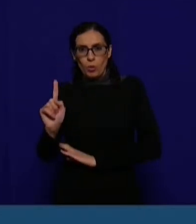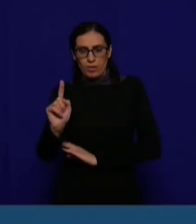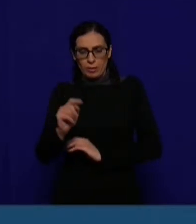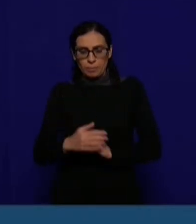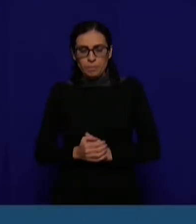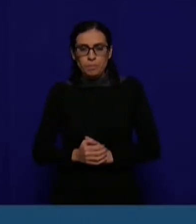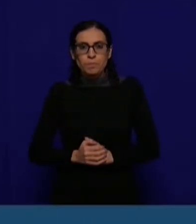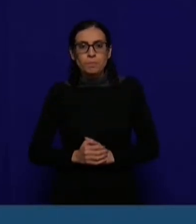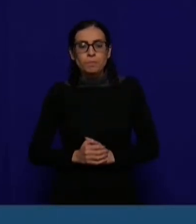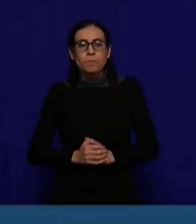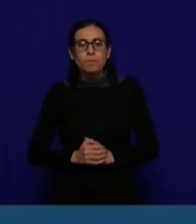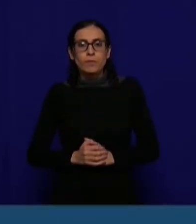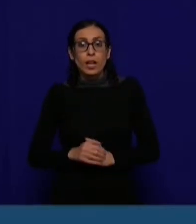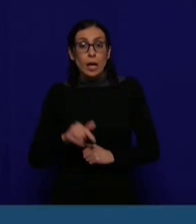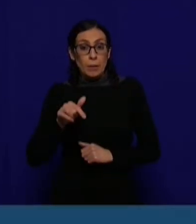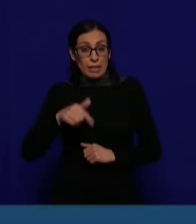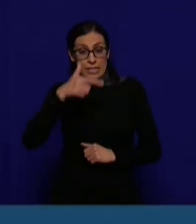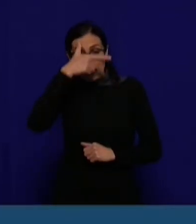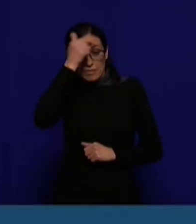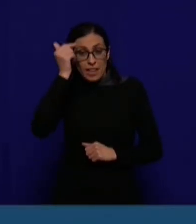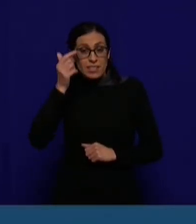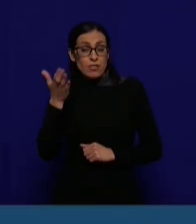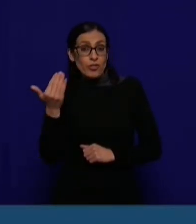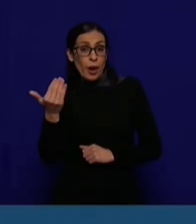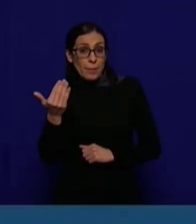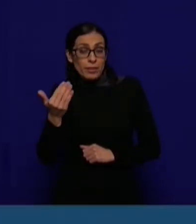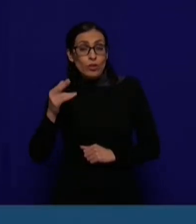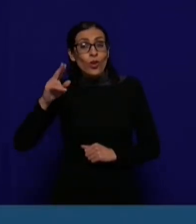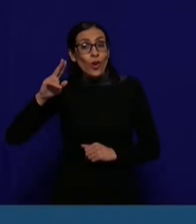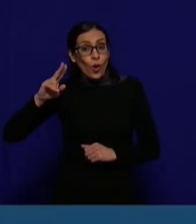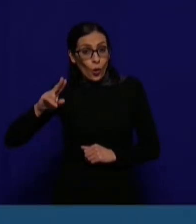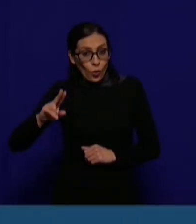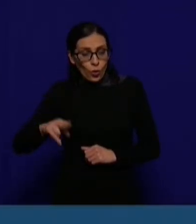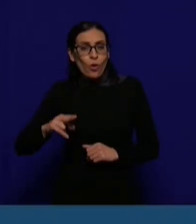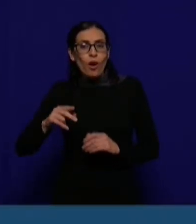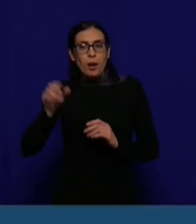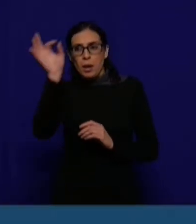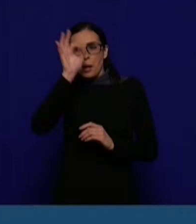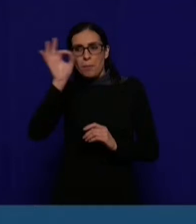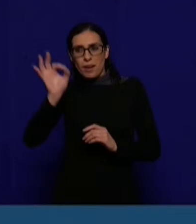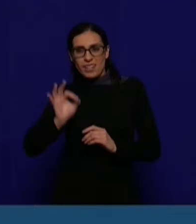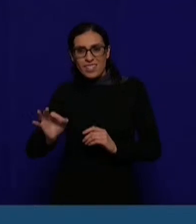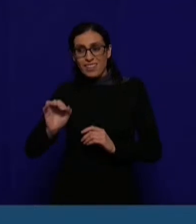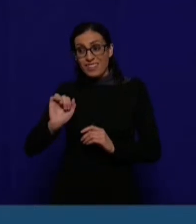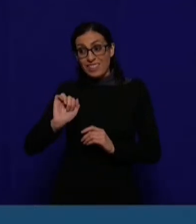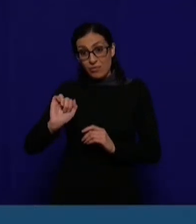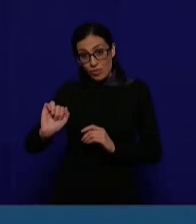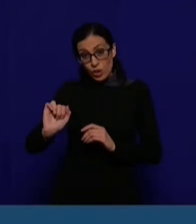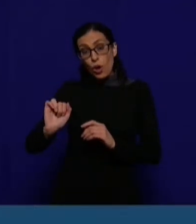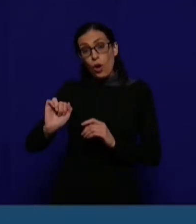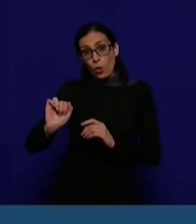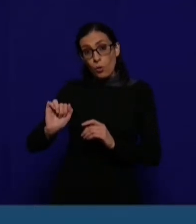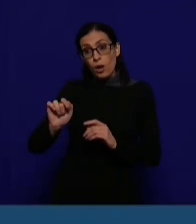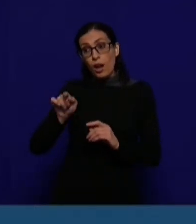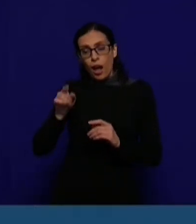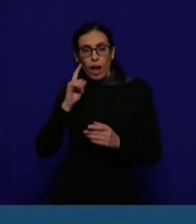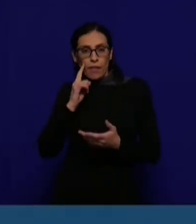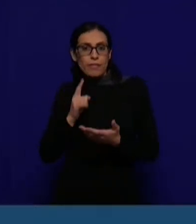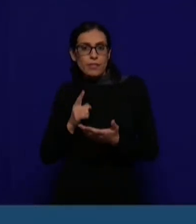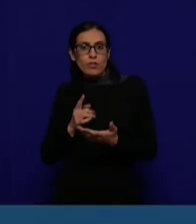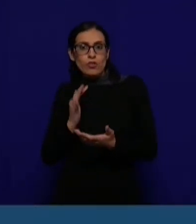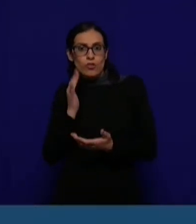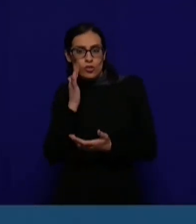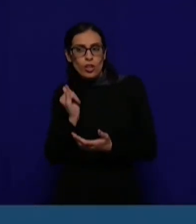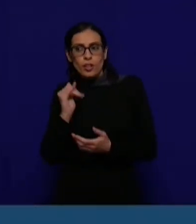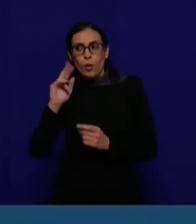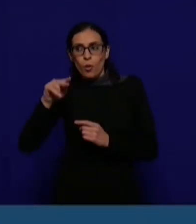anka rapid testing qegħdin naraw li rapid testing il-percentage positivity li toħroġ minnhom ukoll ikun dejjem